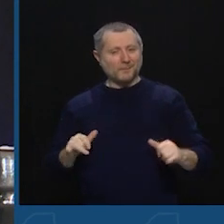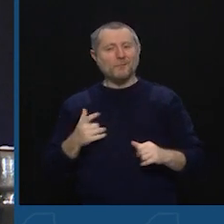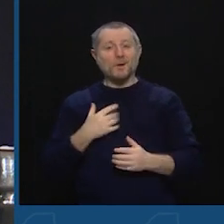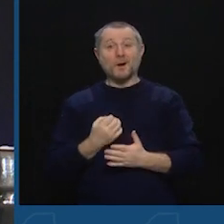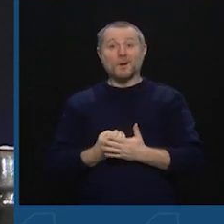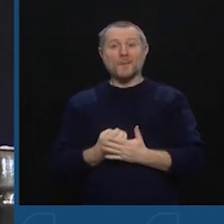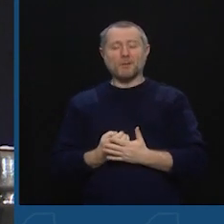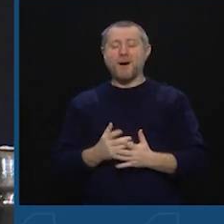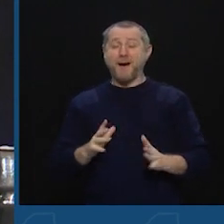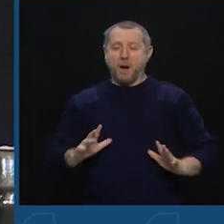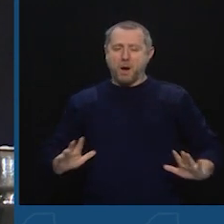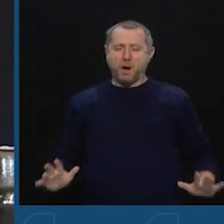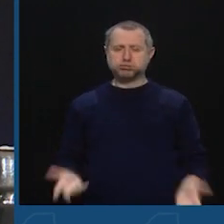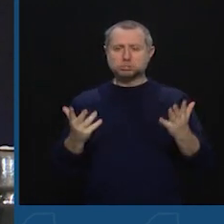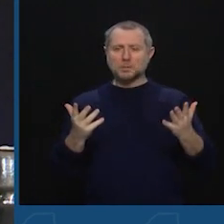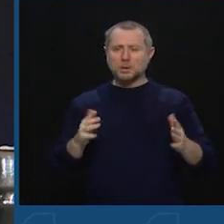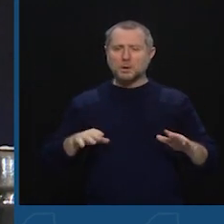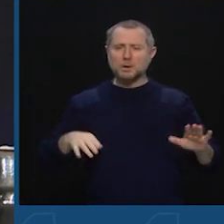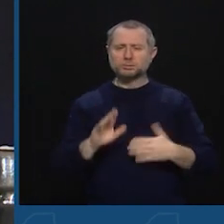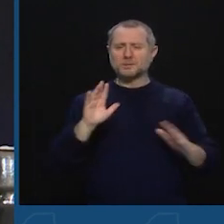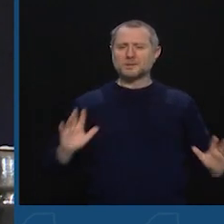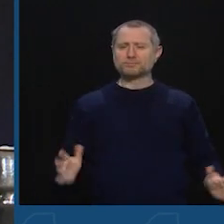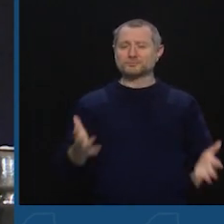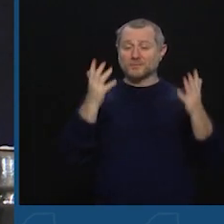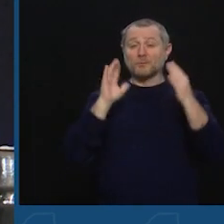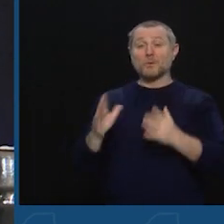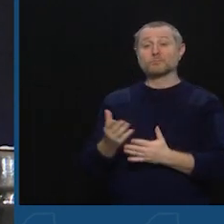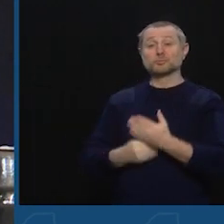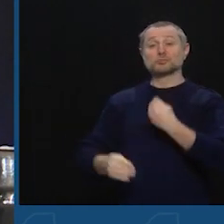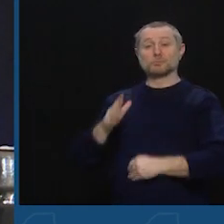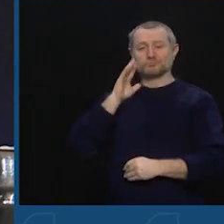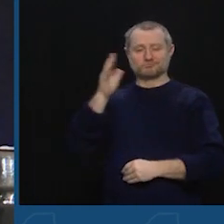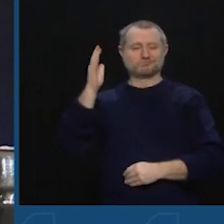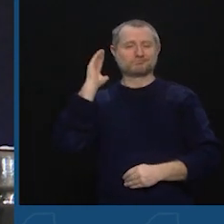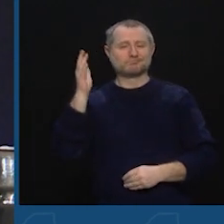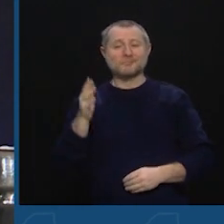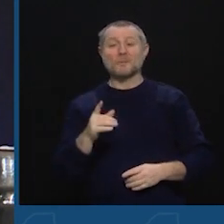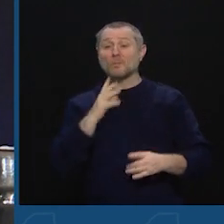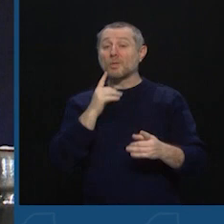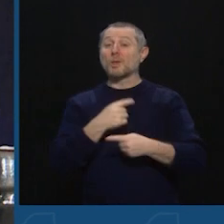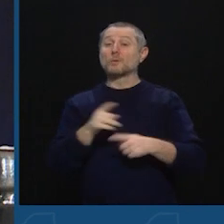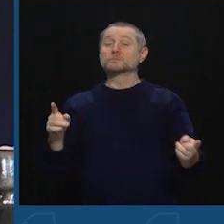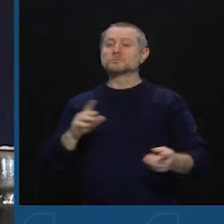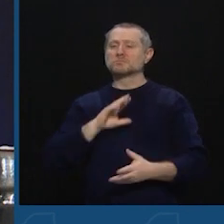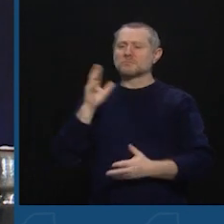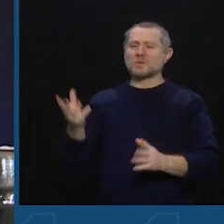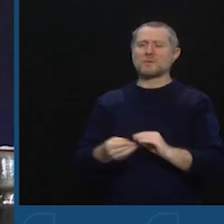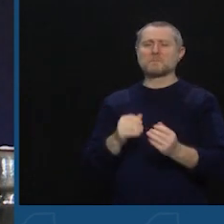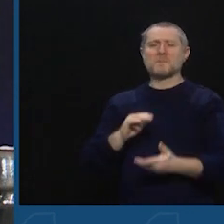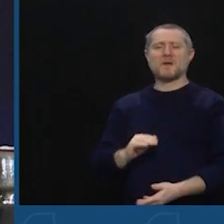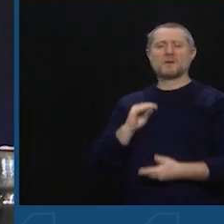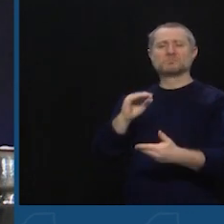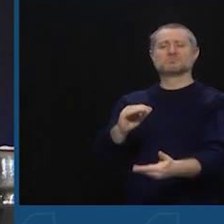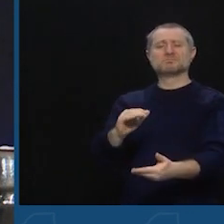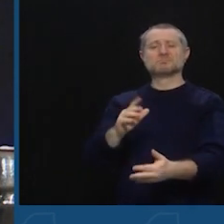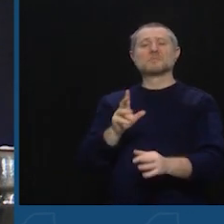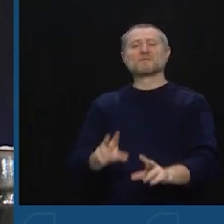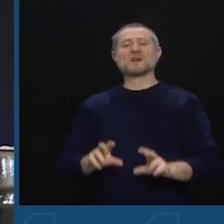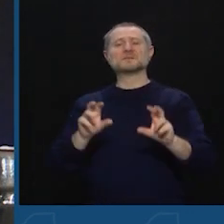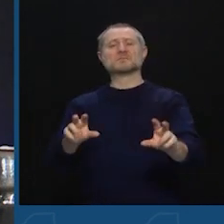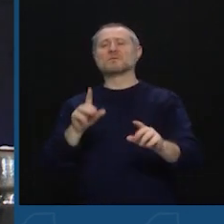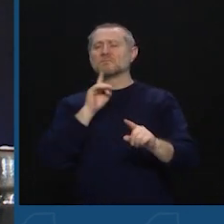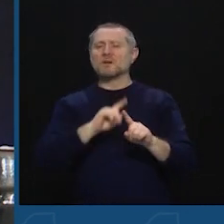vast. In her executive budget presentation, she announced a historic level of investments in the people, places,